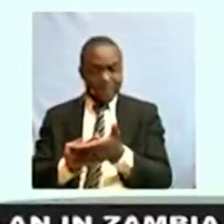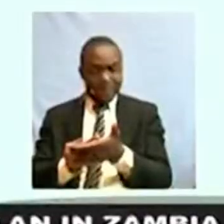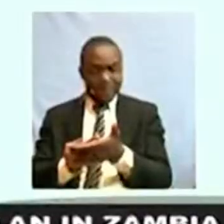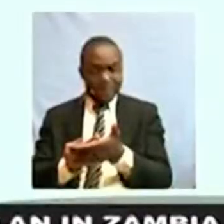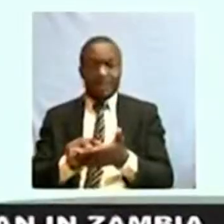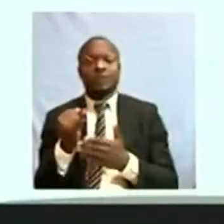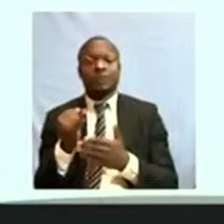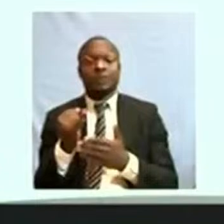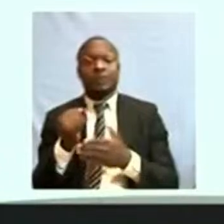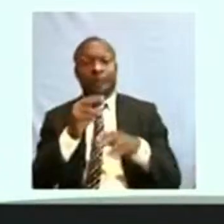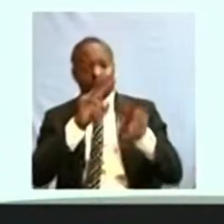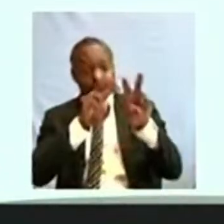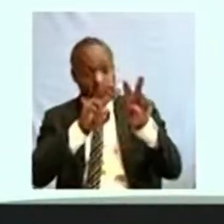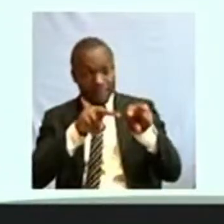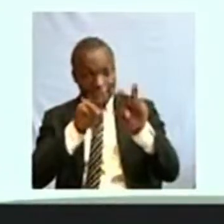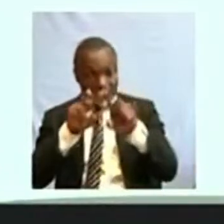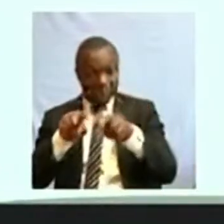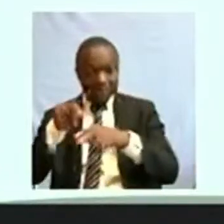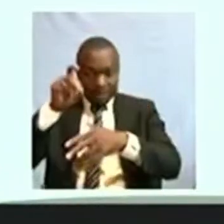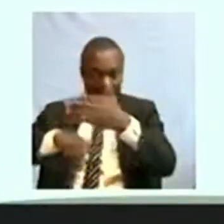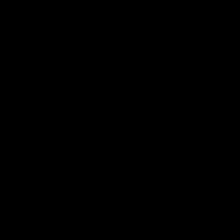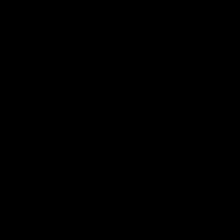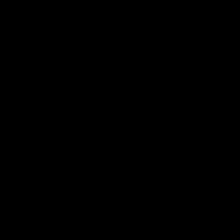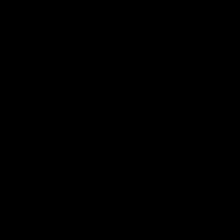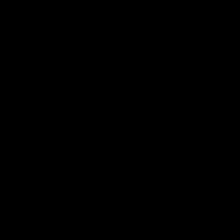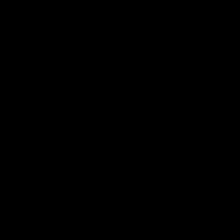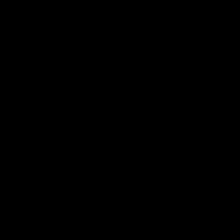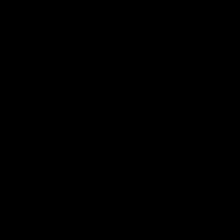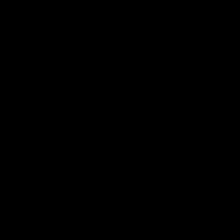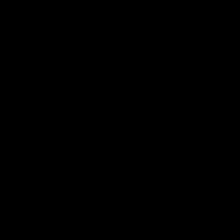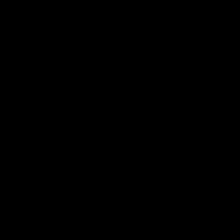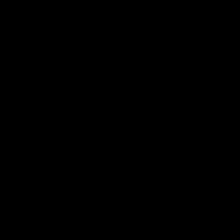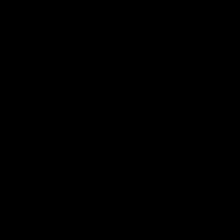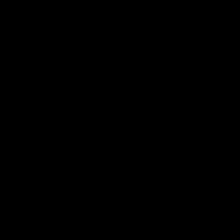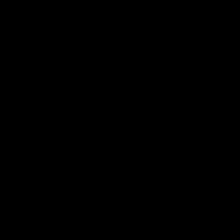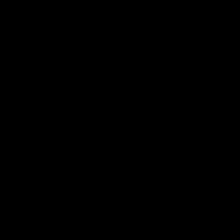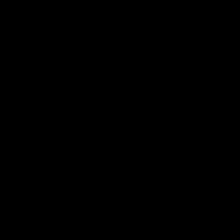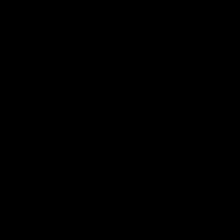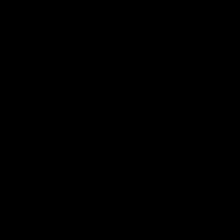it's and the cost where